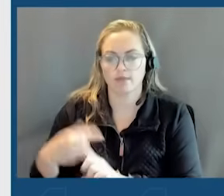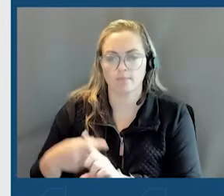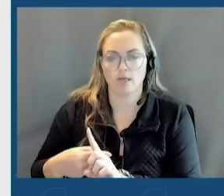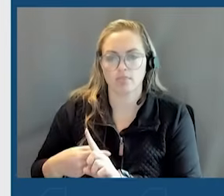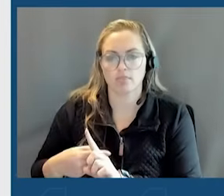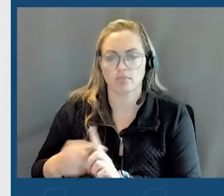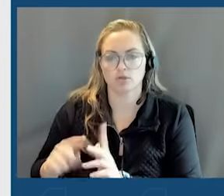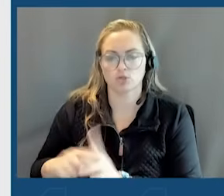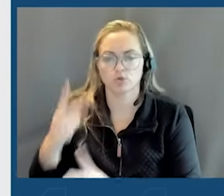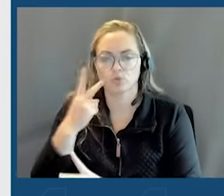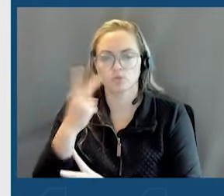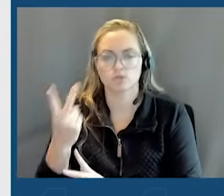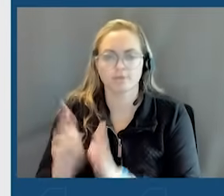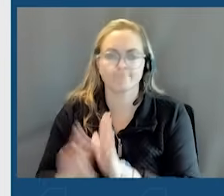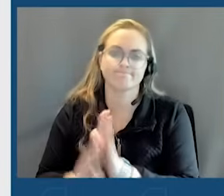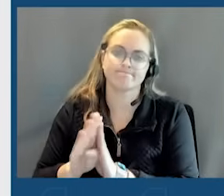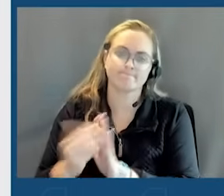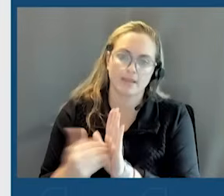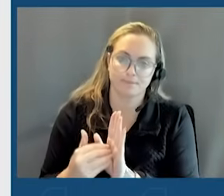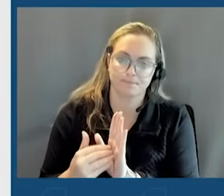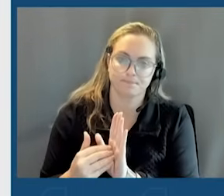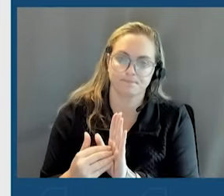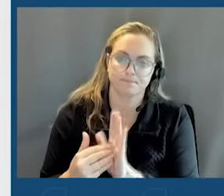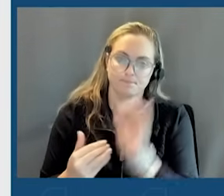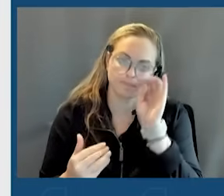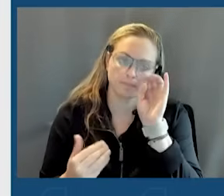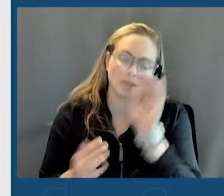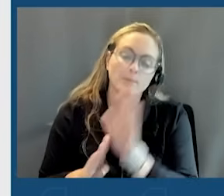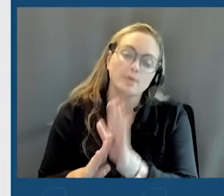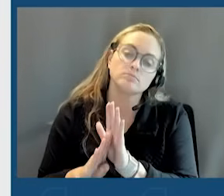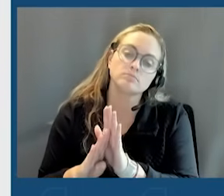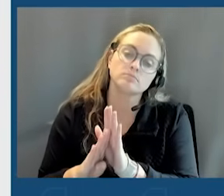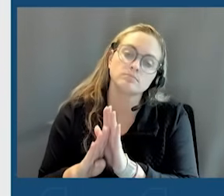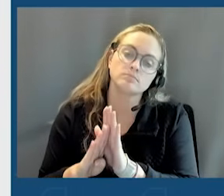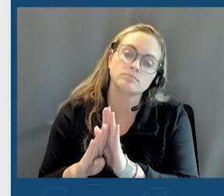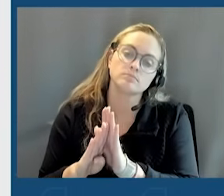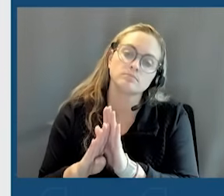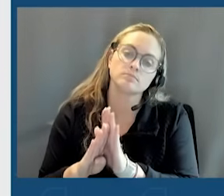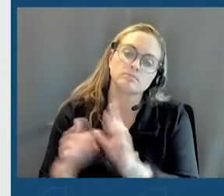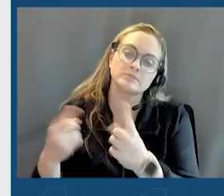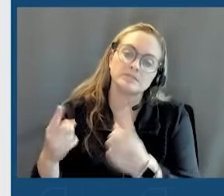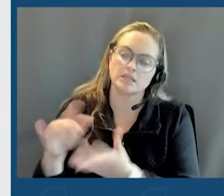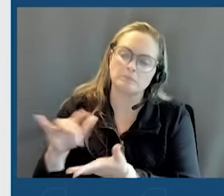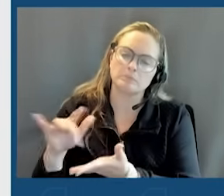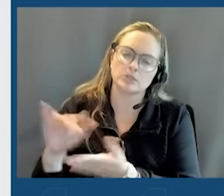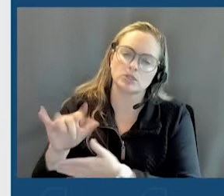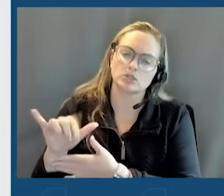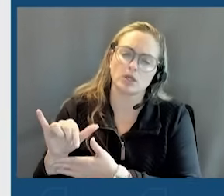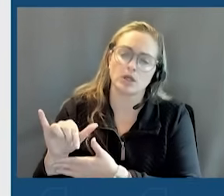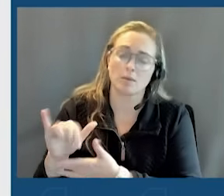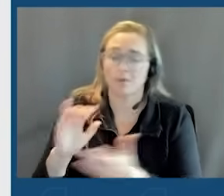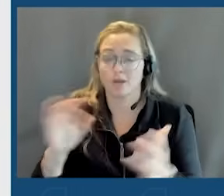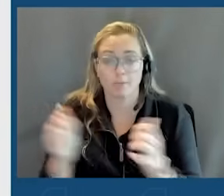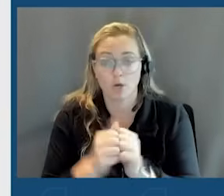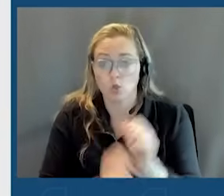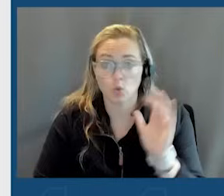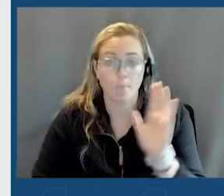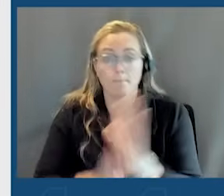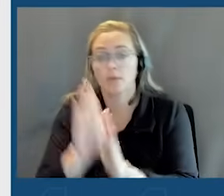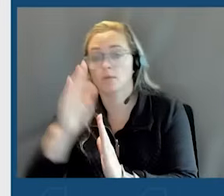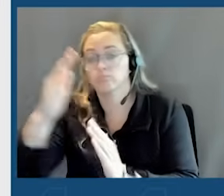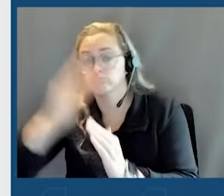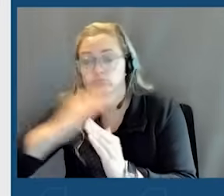to see a rise. They've been ticking up since mid-July, but they're nowhere near their peak of what they had been at